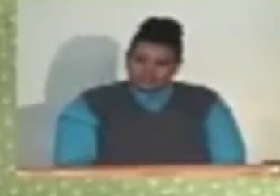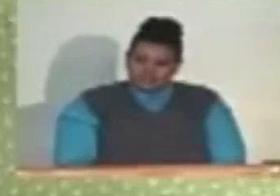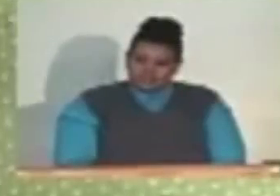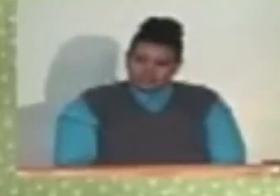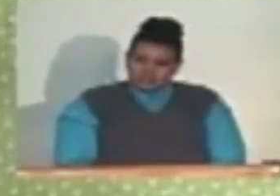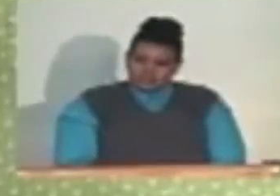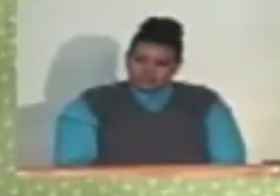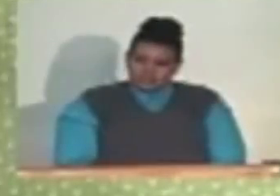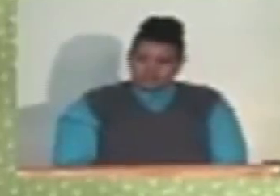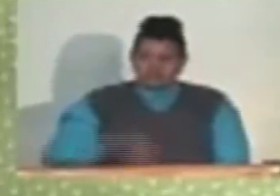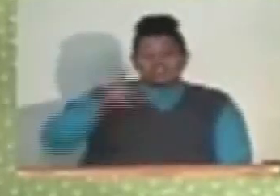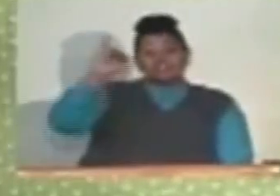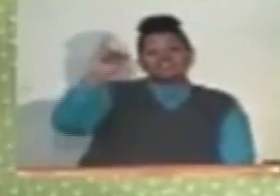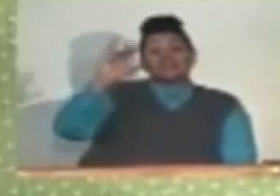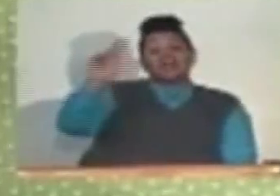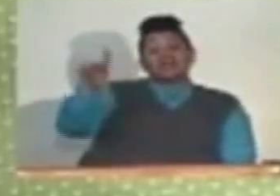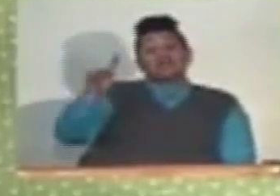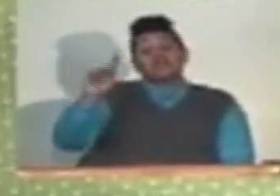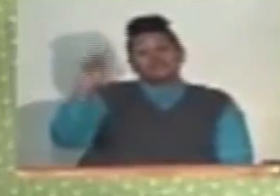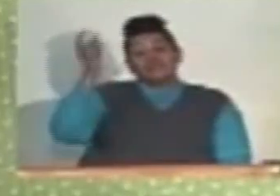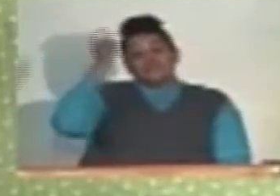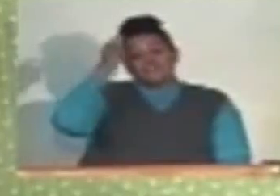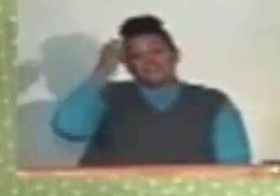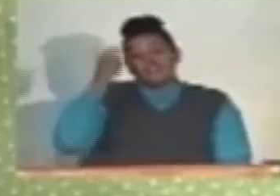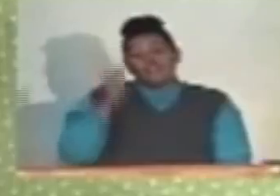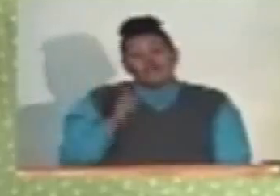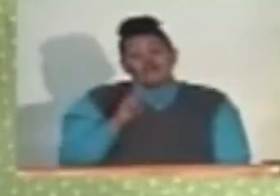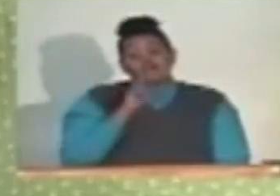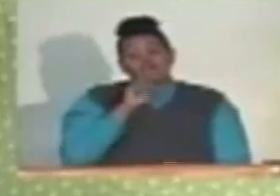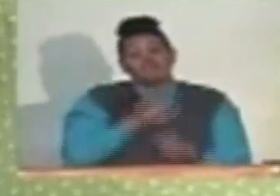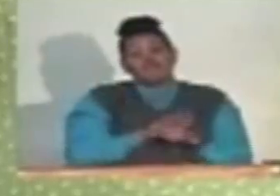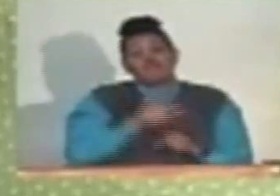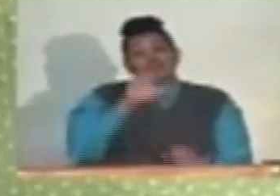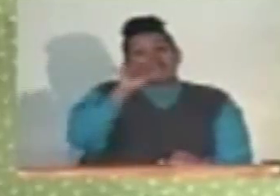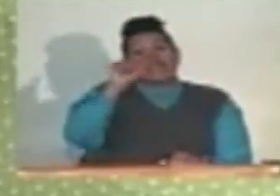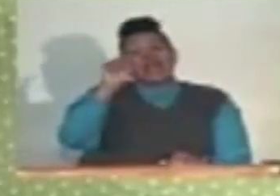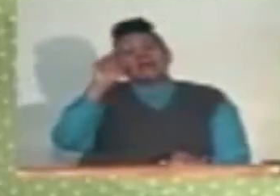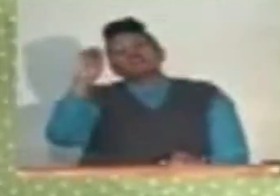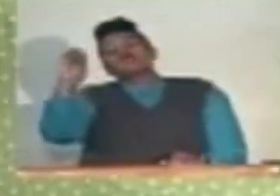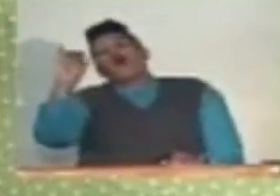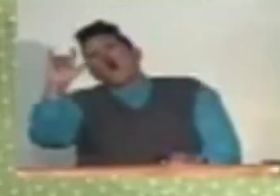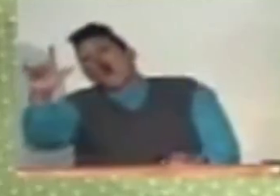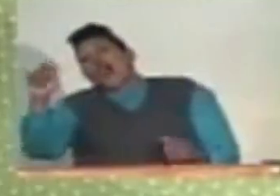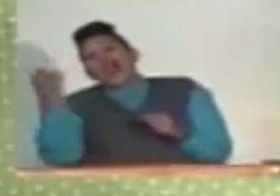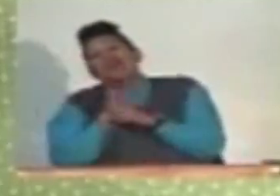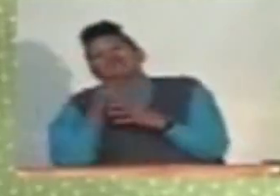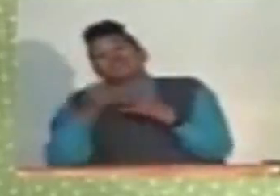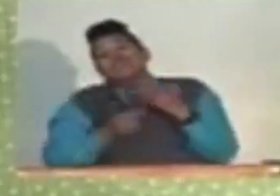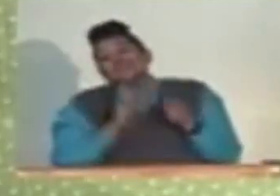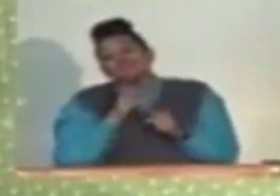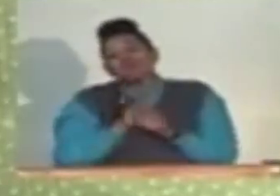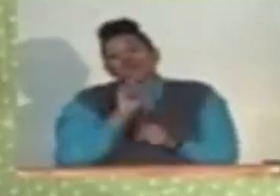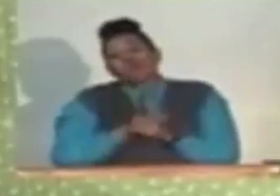he was promising everything from castor oil to eucalyptus oil.